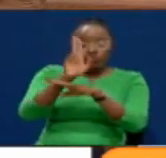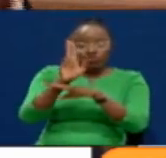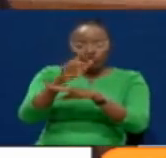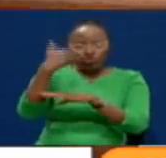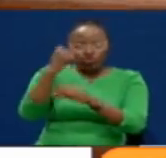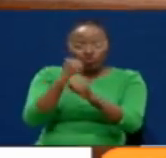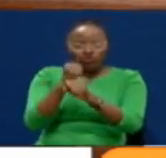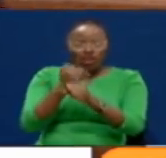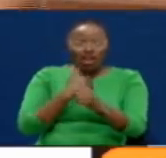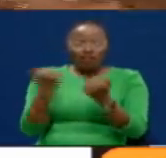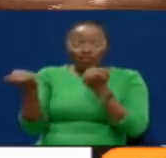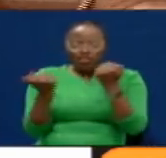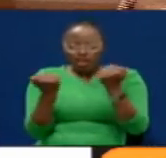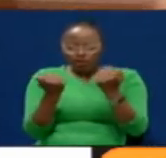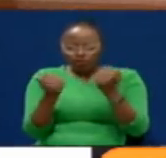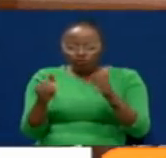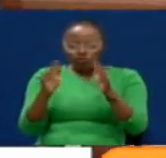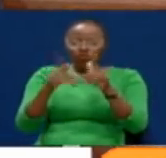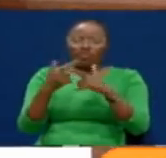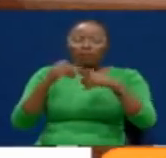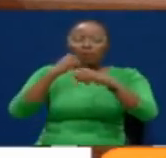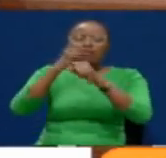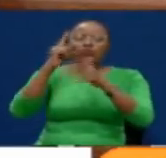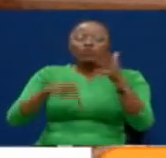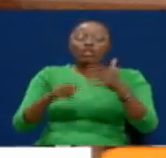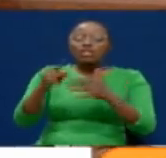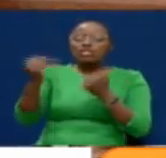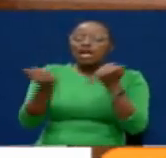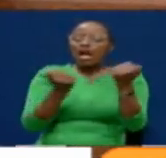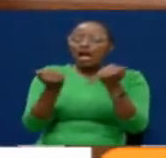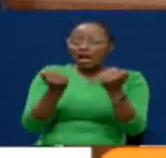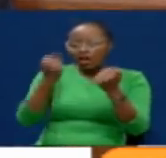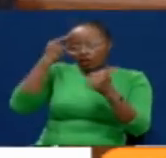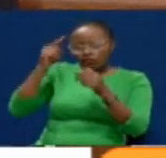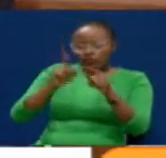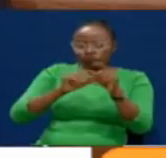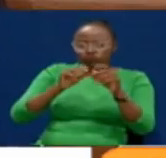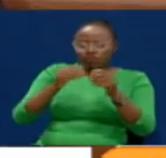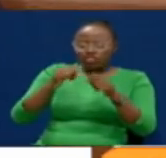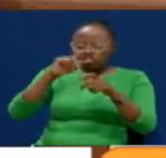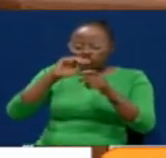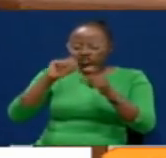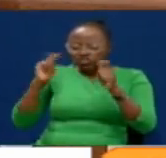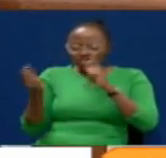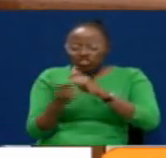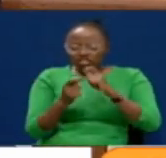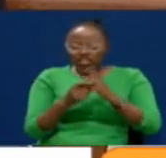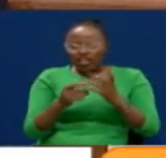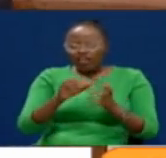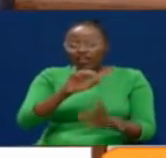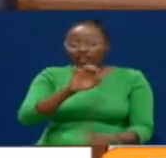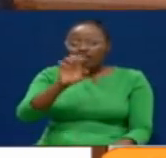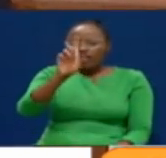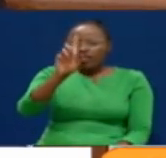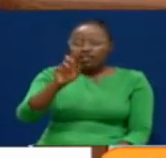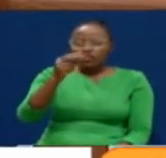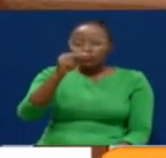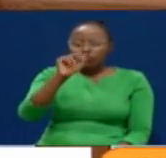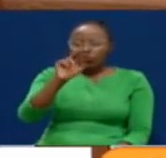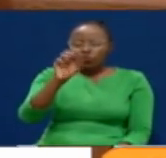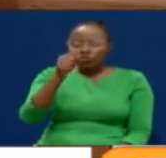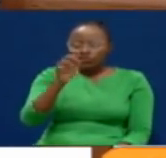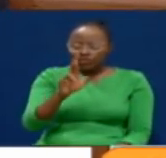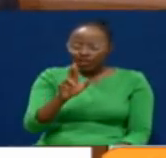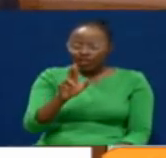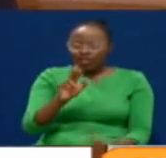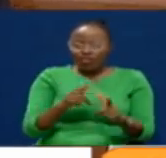to have the roll cage and bolt it around and say, this is a rally car. Oh, and change the exhaust pipe. Then you use it up on the normal day. Yes.